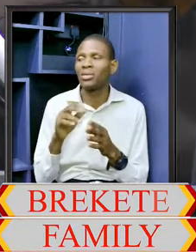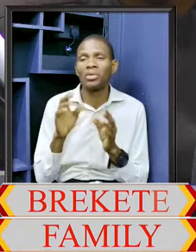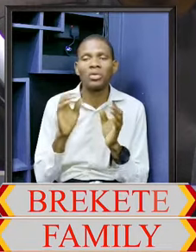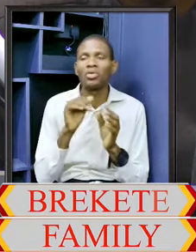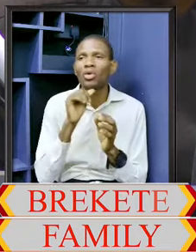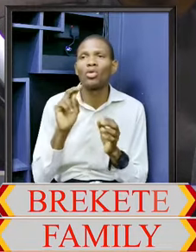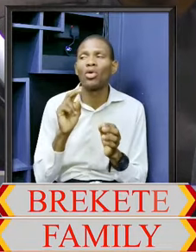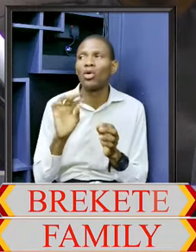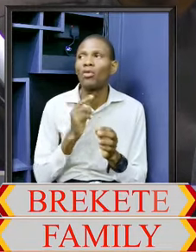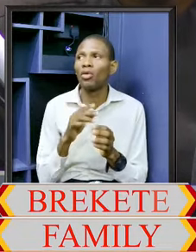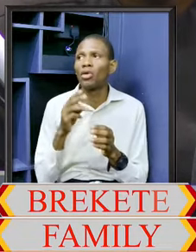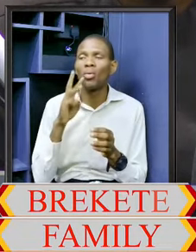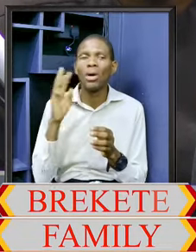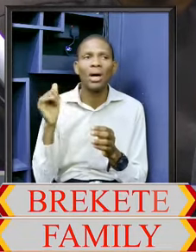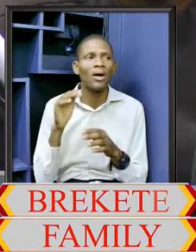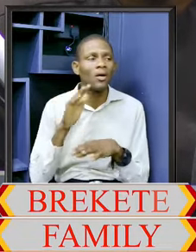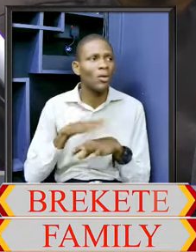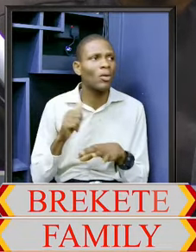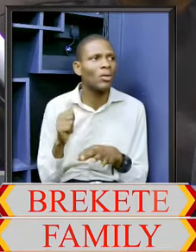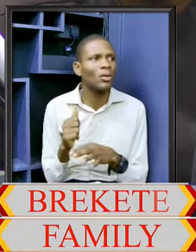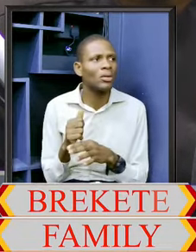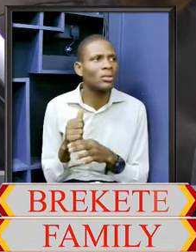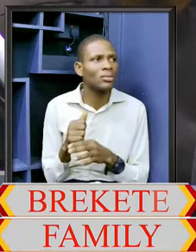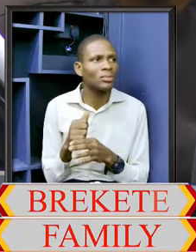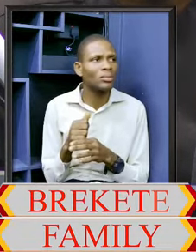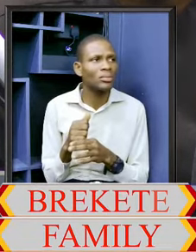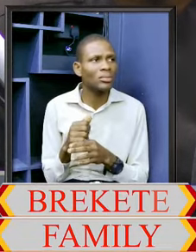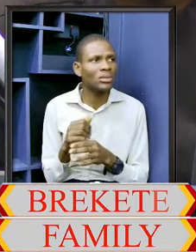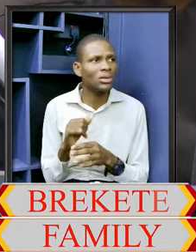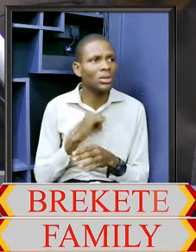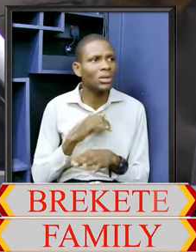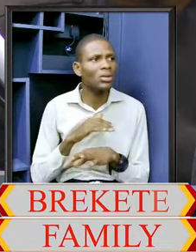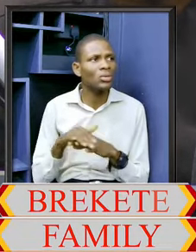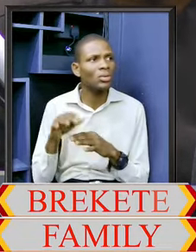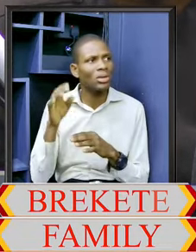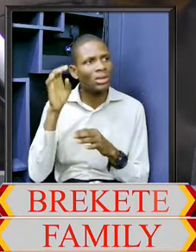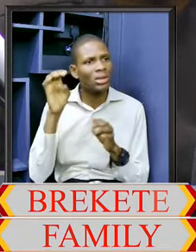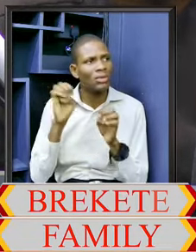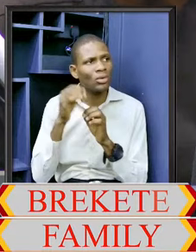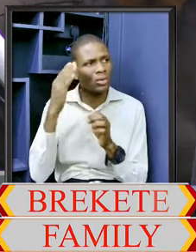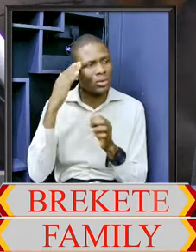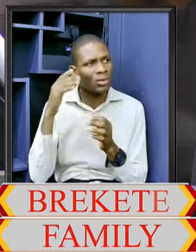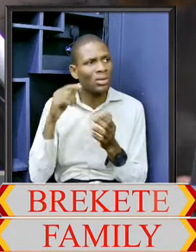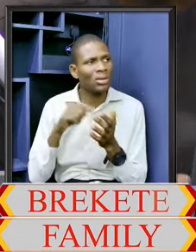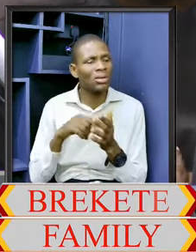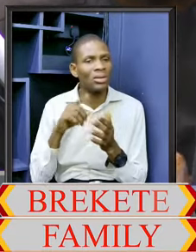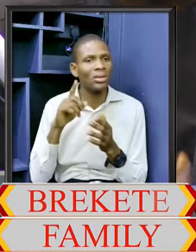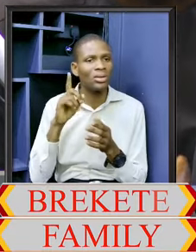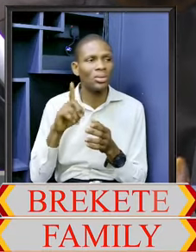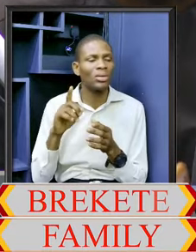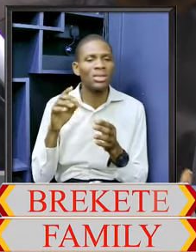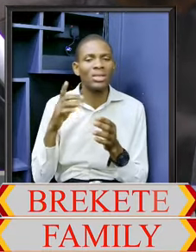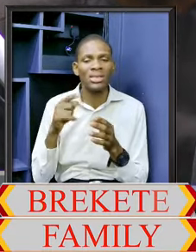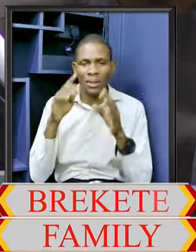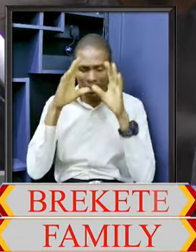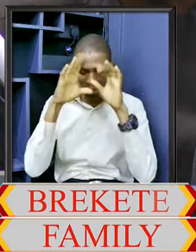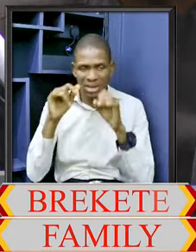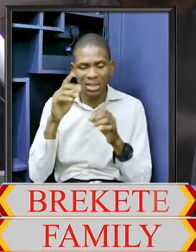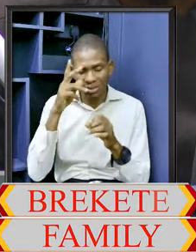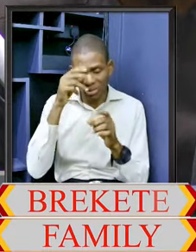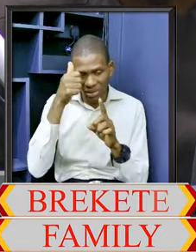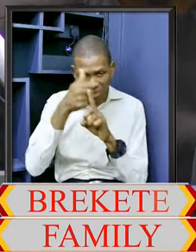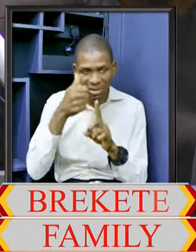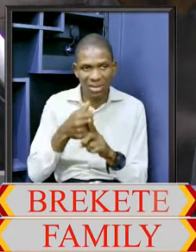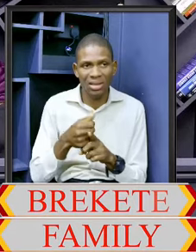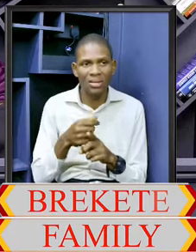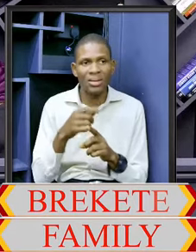called. And I tried I didn't even know this one that Barrister Pamela talked. Now the president by him himself made